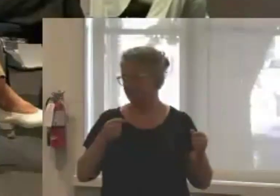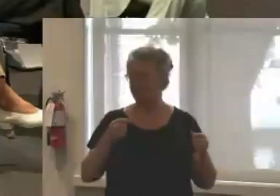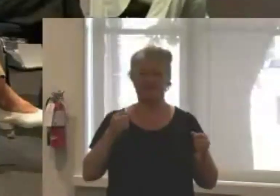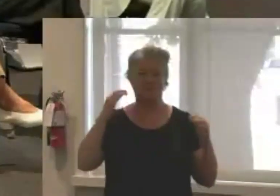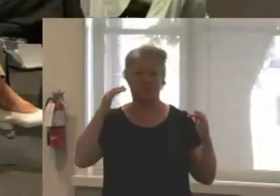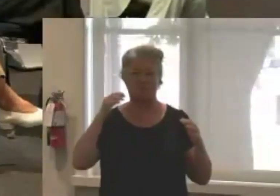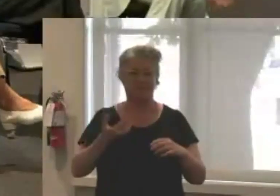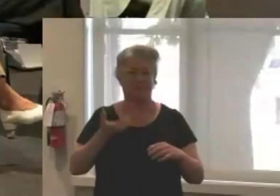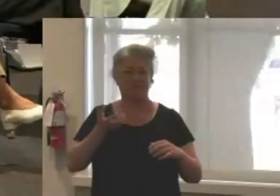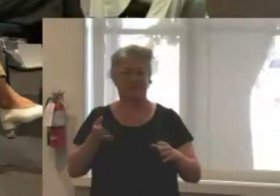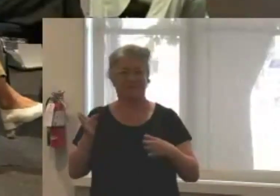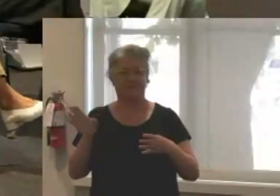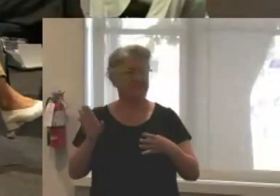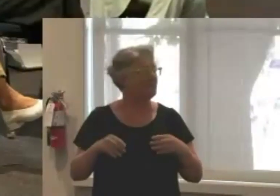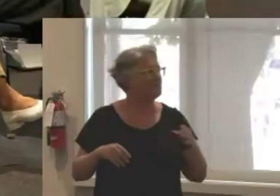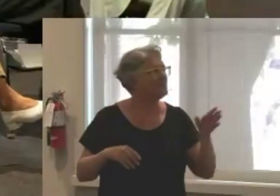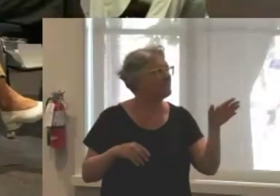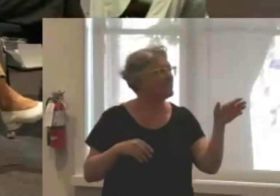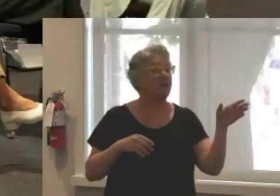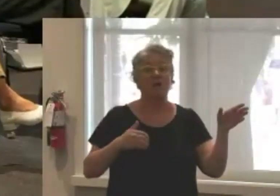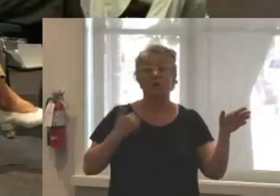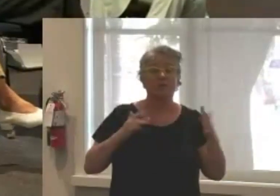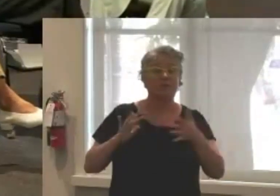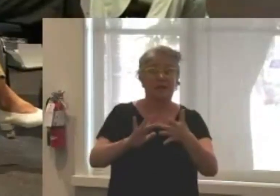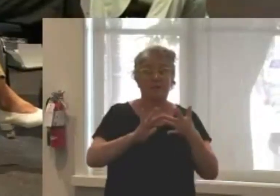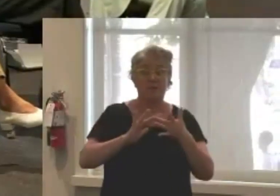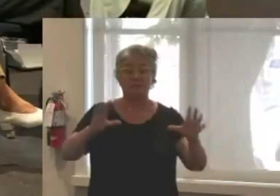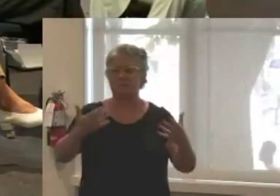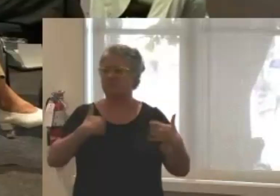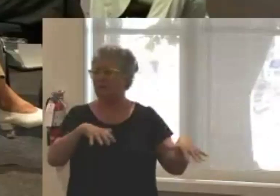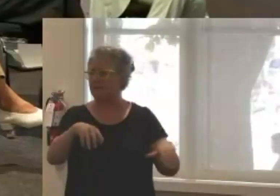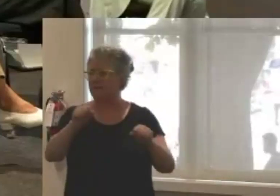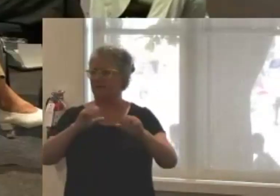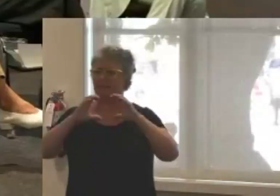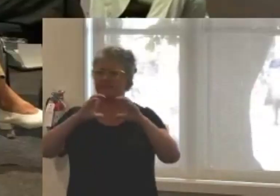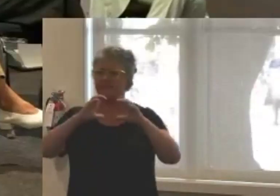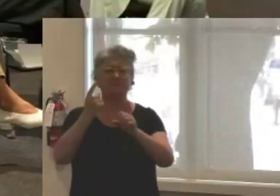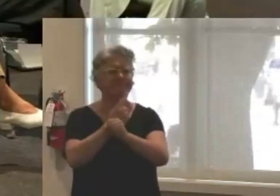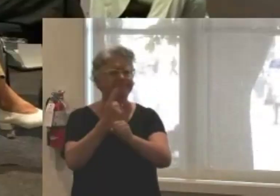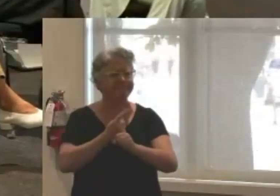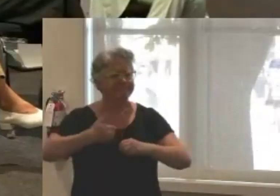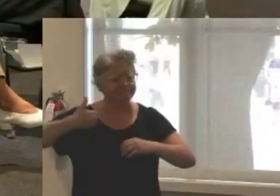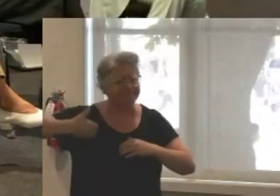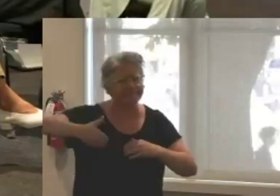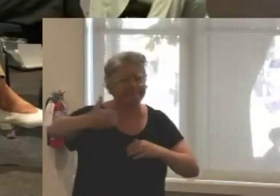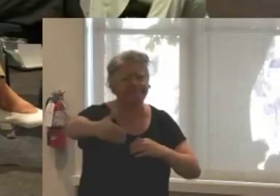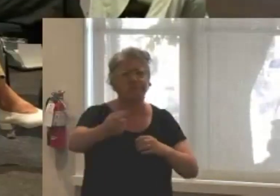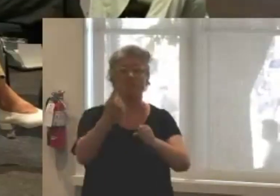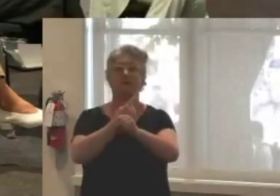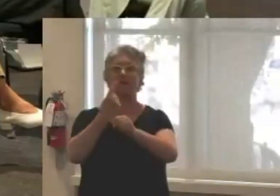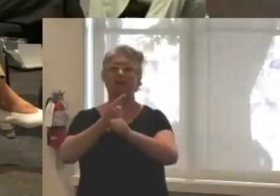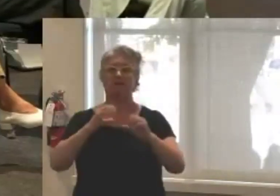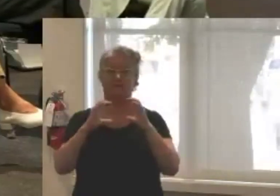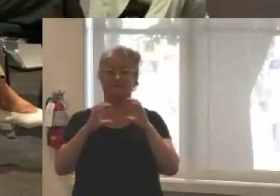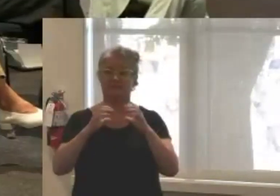do it at the staff level. With the youth network, we try to have these conversations on a regular basis and have it as a regular conversation.